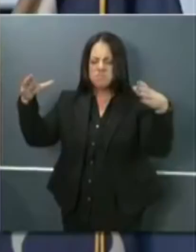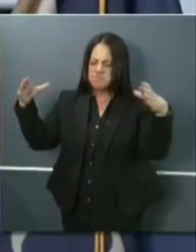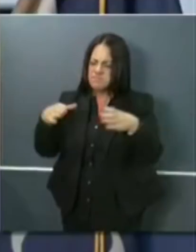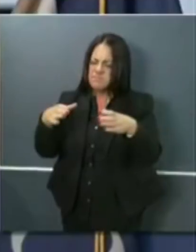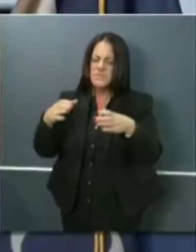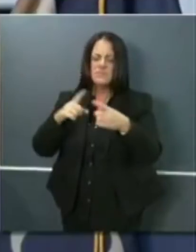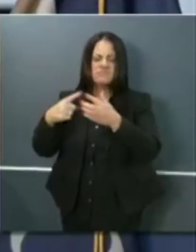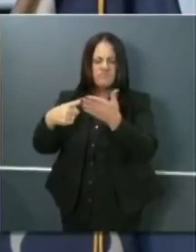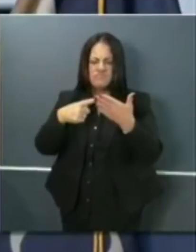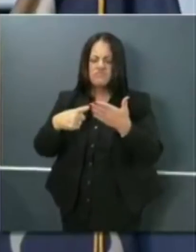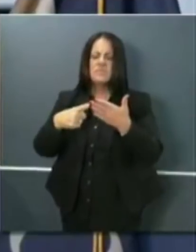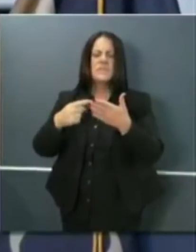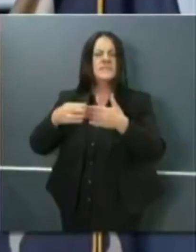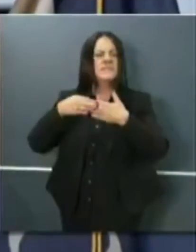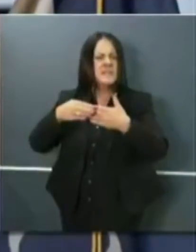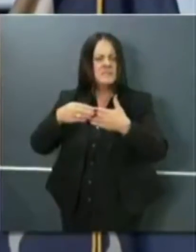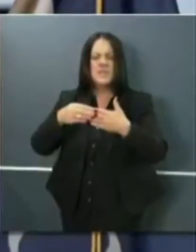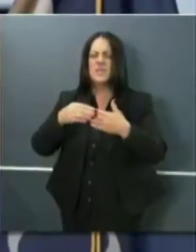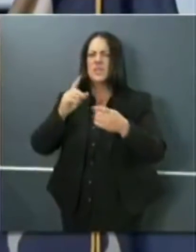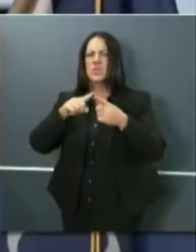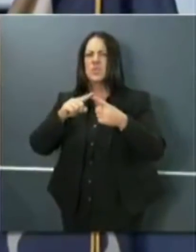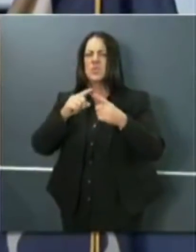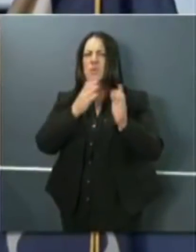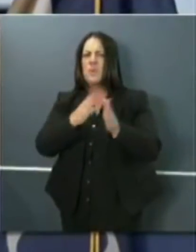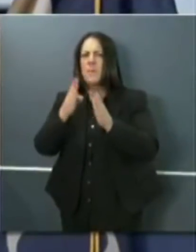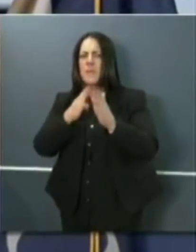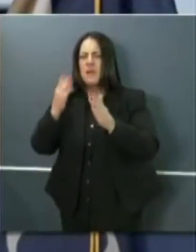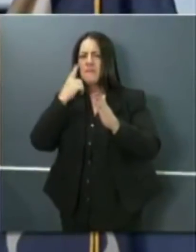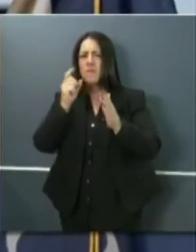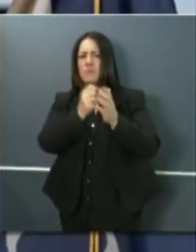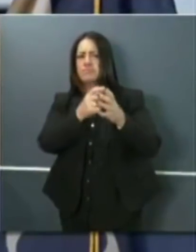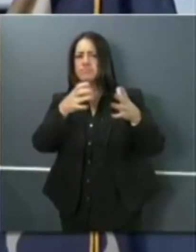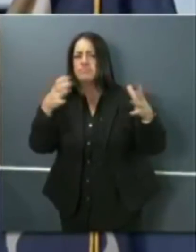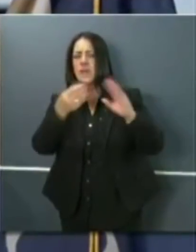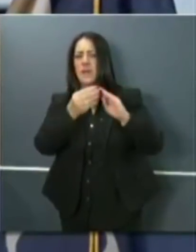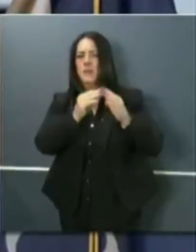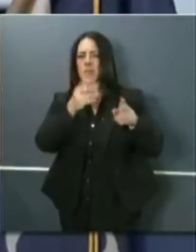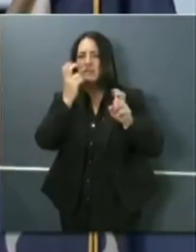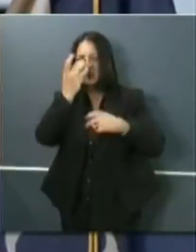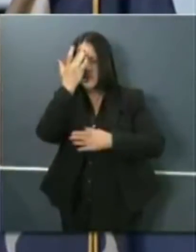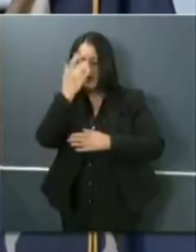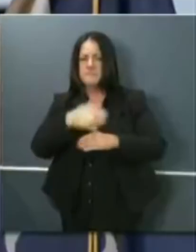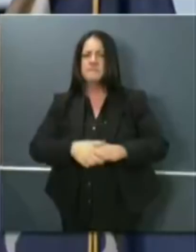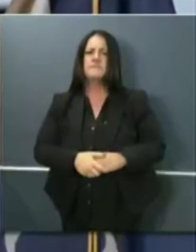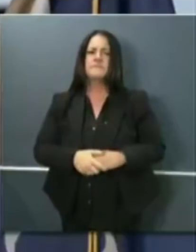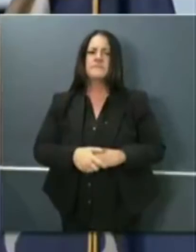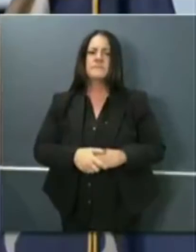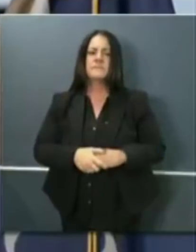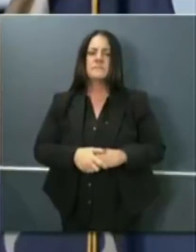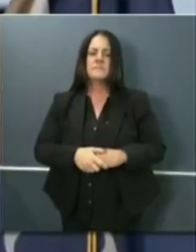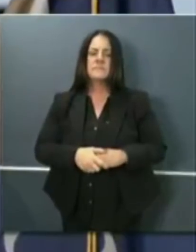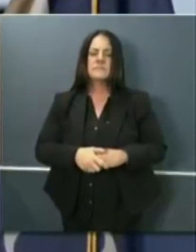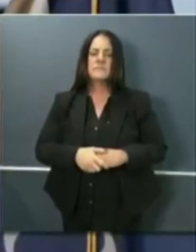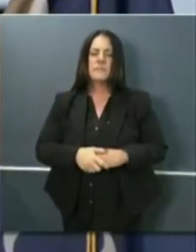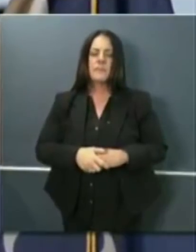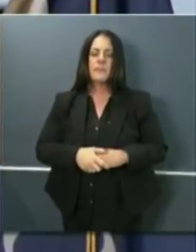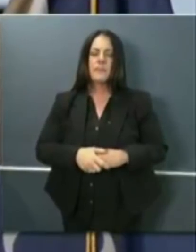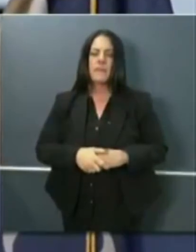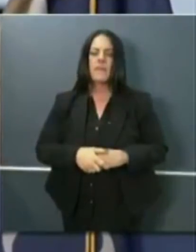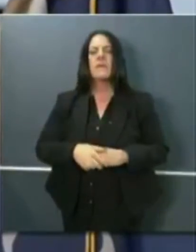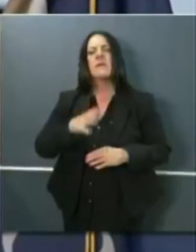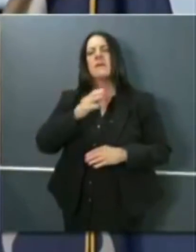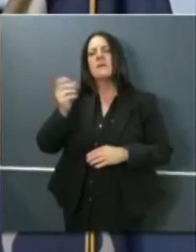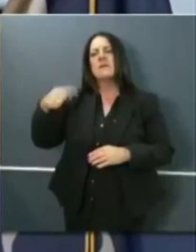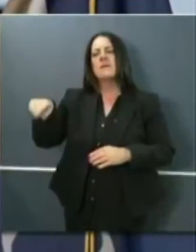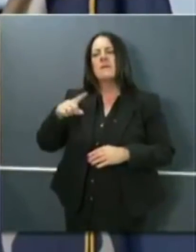more flexibility, more surge capacity within the system, by providing scope of practice reforms, by allowing us